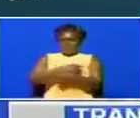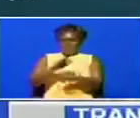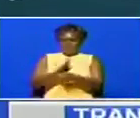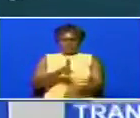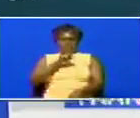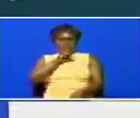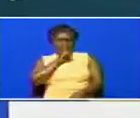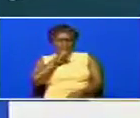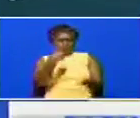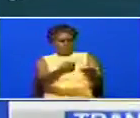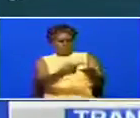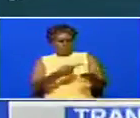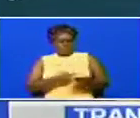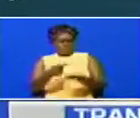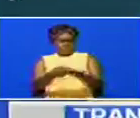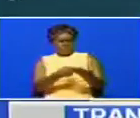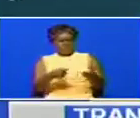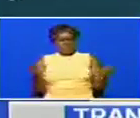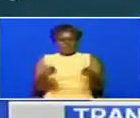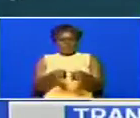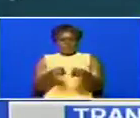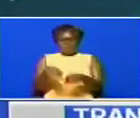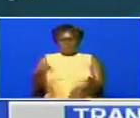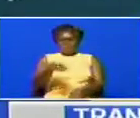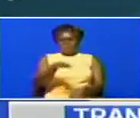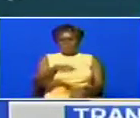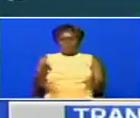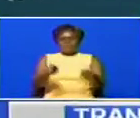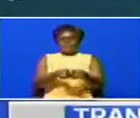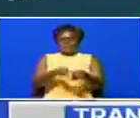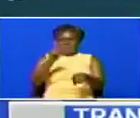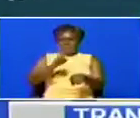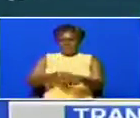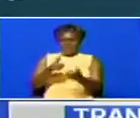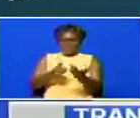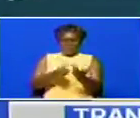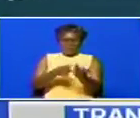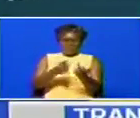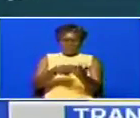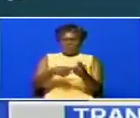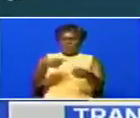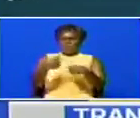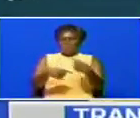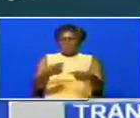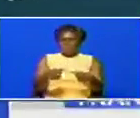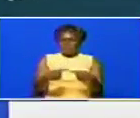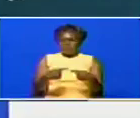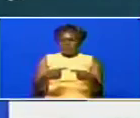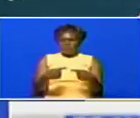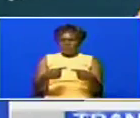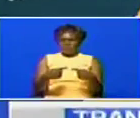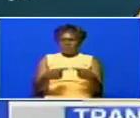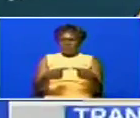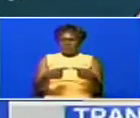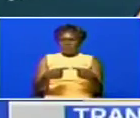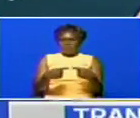quietly discussing. The same atmosphere prevailed during the counting process. Presiding